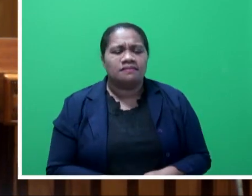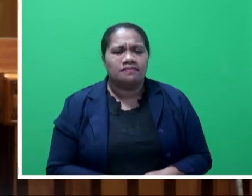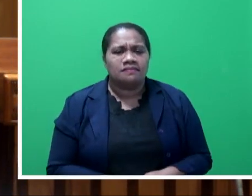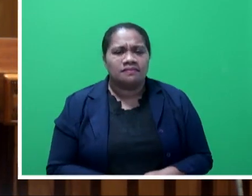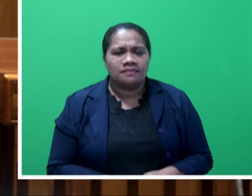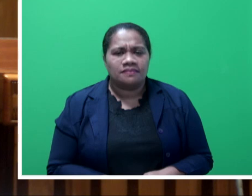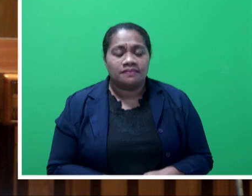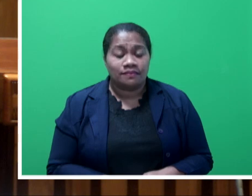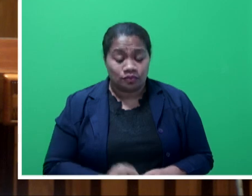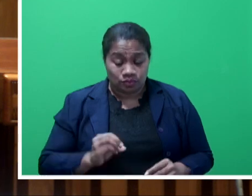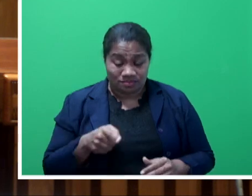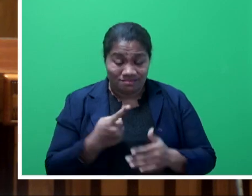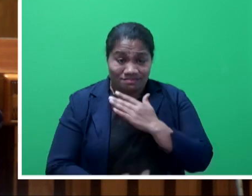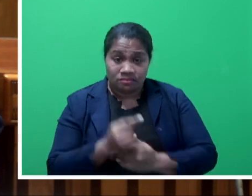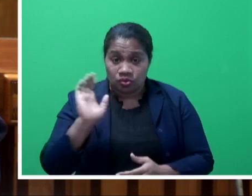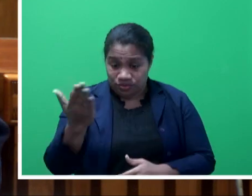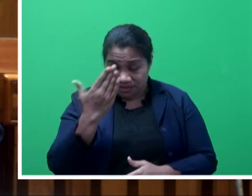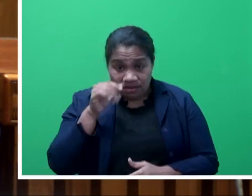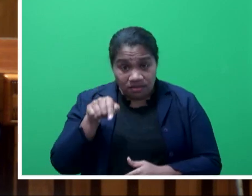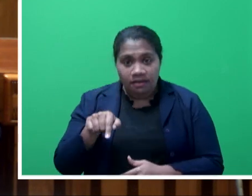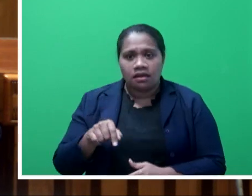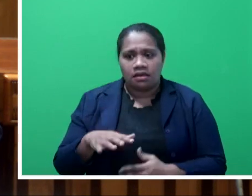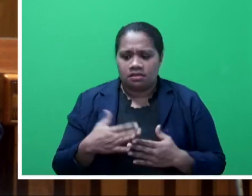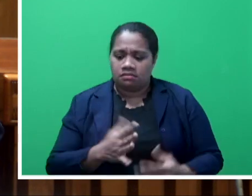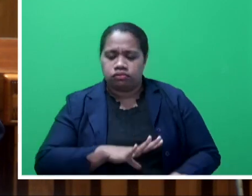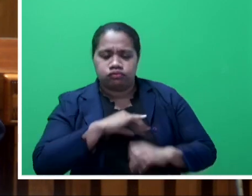a result of this guarantee, they have the confidence to do that.